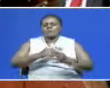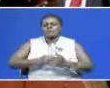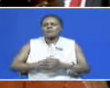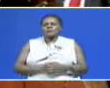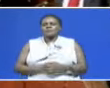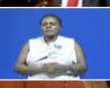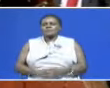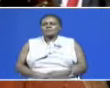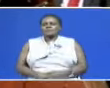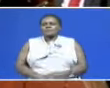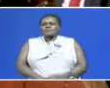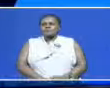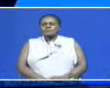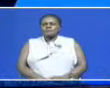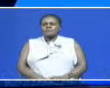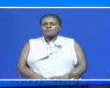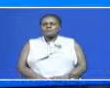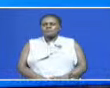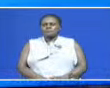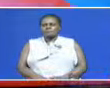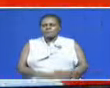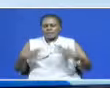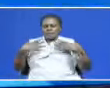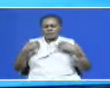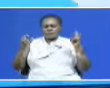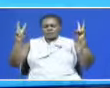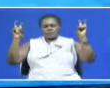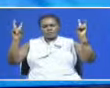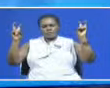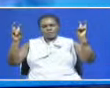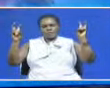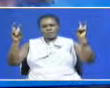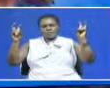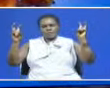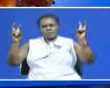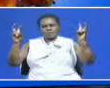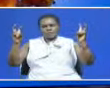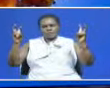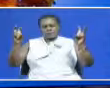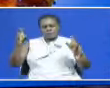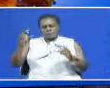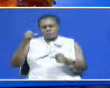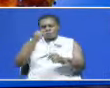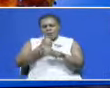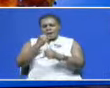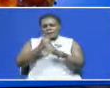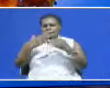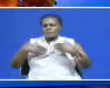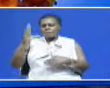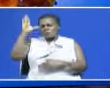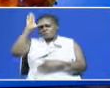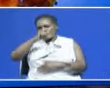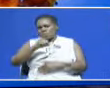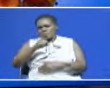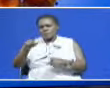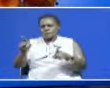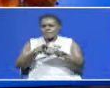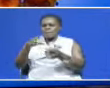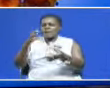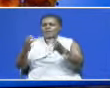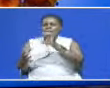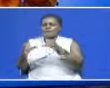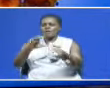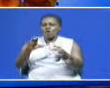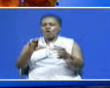KTN News, Nairobi. Now, still on health matters, staff shortage and lack of consistent supply of lab reagents